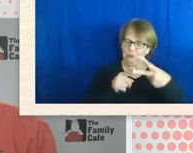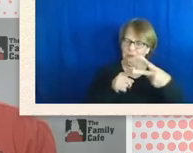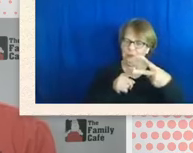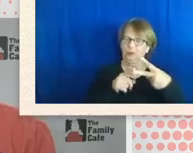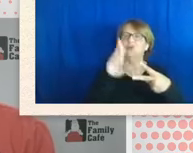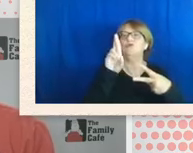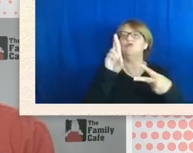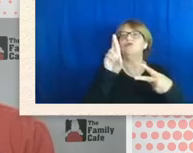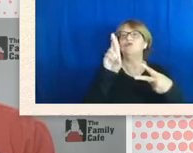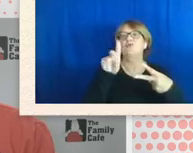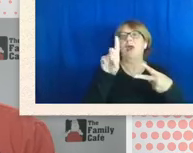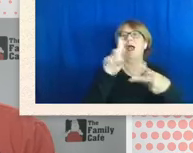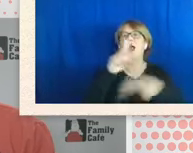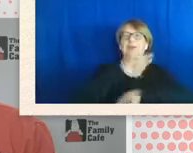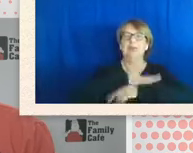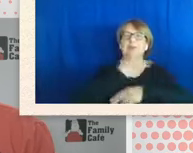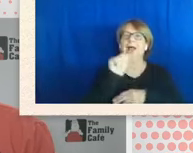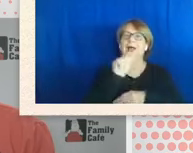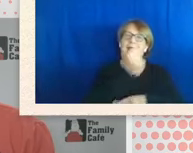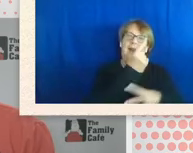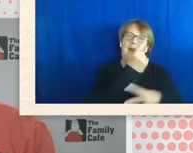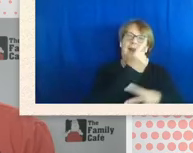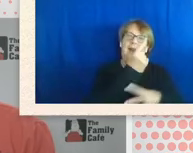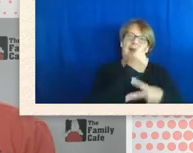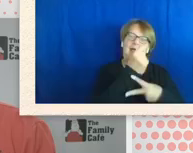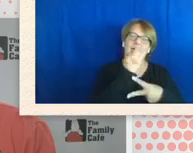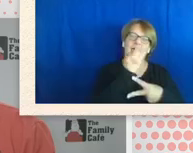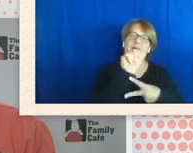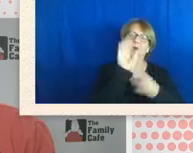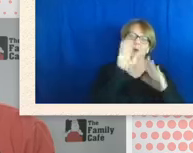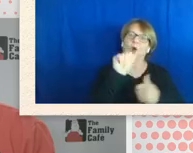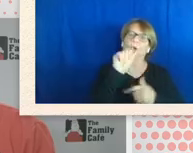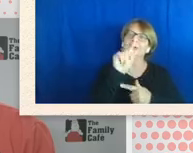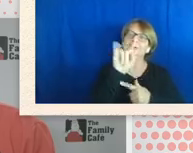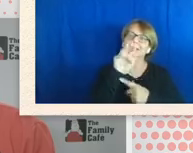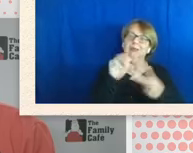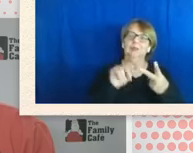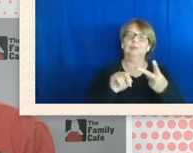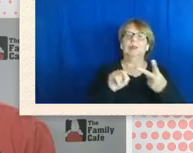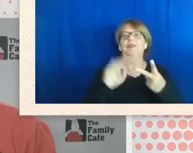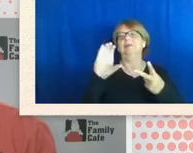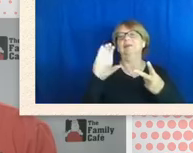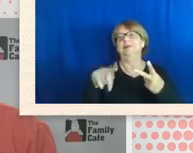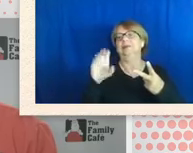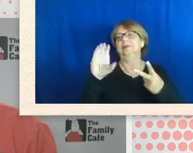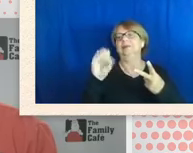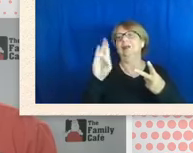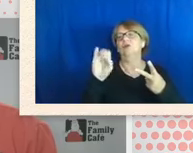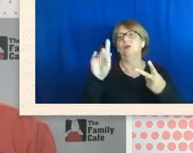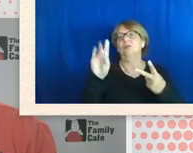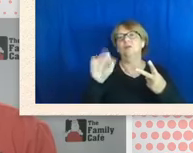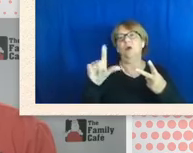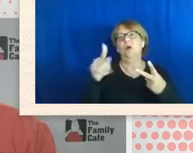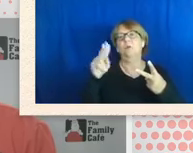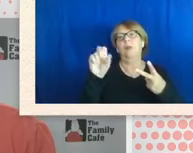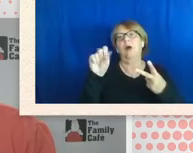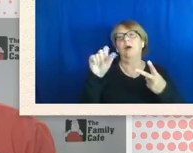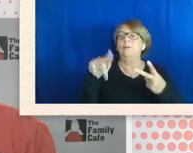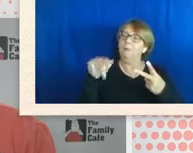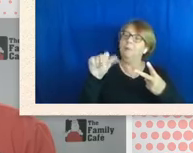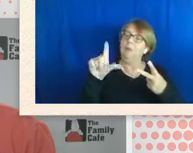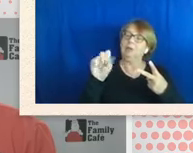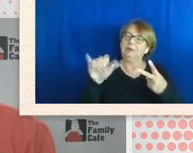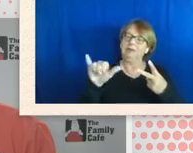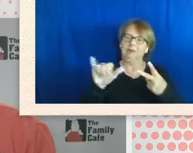11 a.m. we have the autism roundtable, and at 2 p.m. the cerebral palsy roundtable. All right. Well, roundtables are always popular at